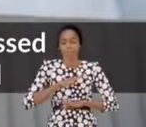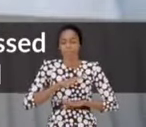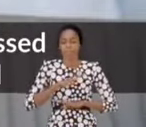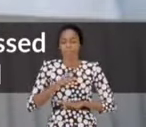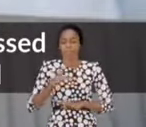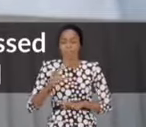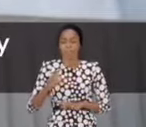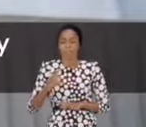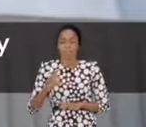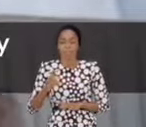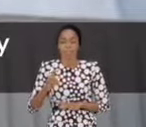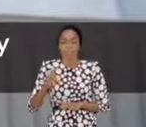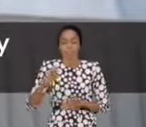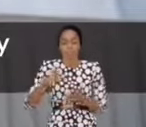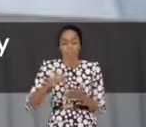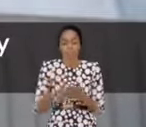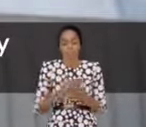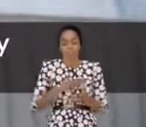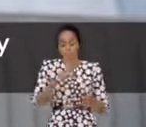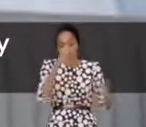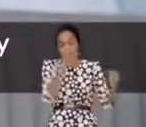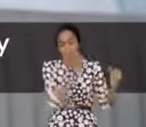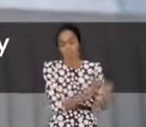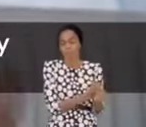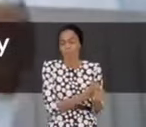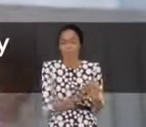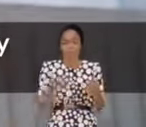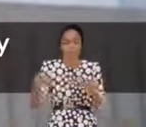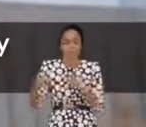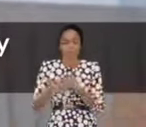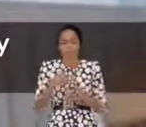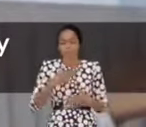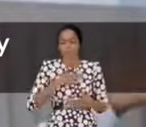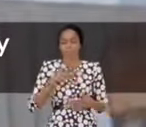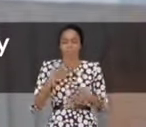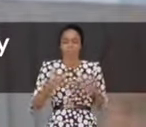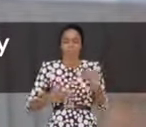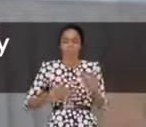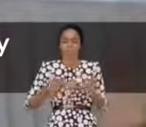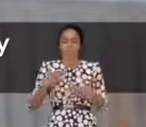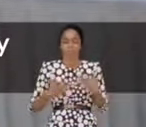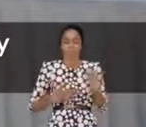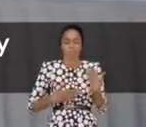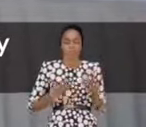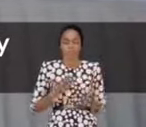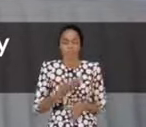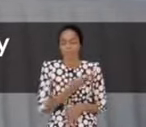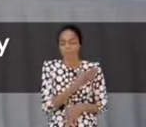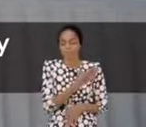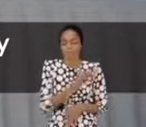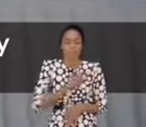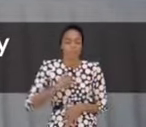satisfied. Renew my faith, restore my